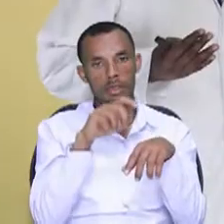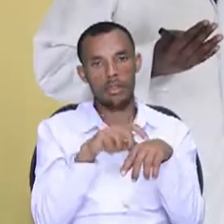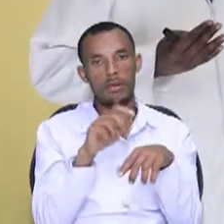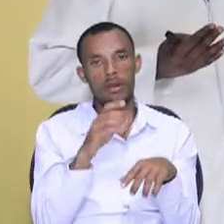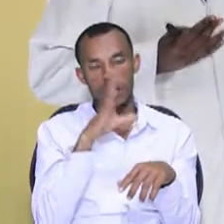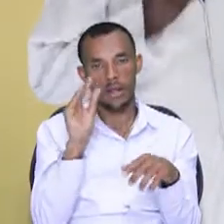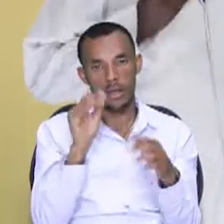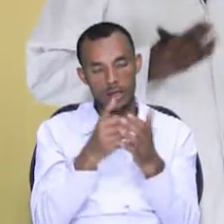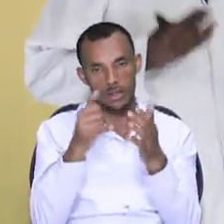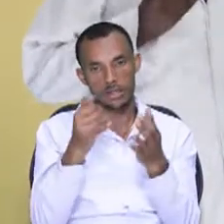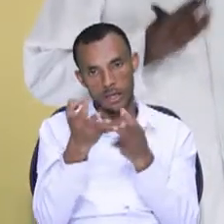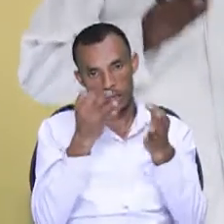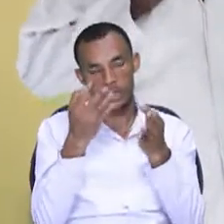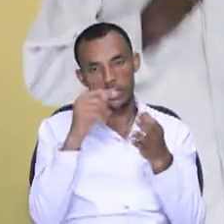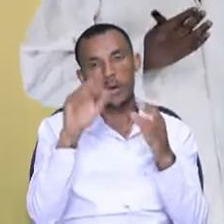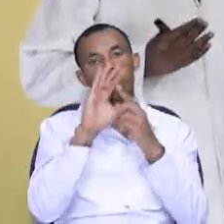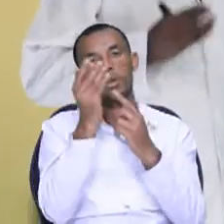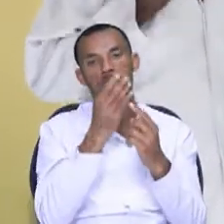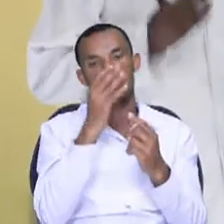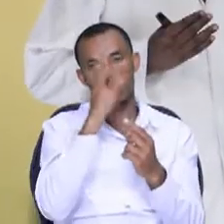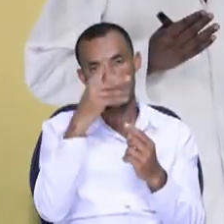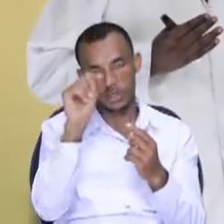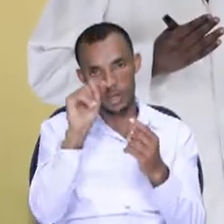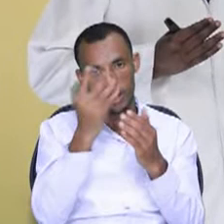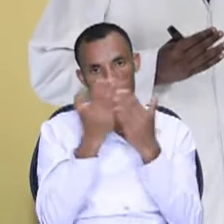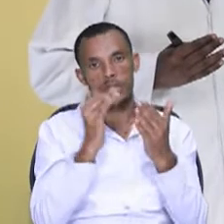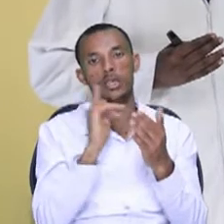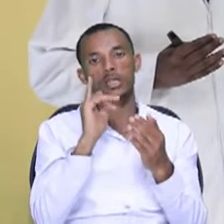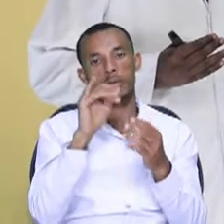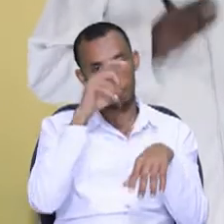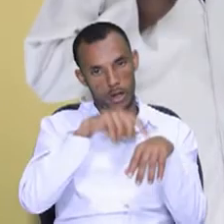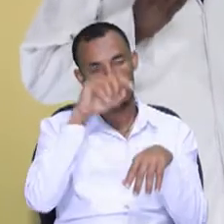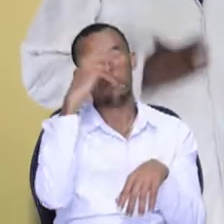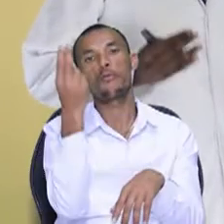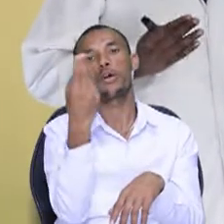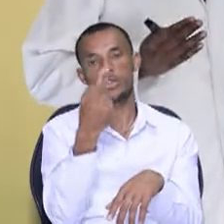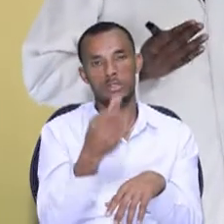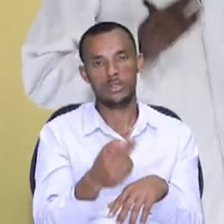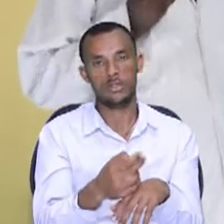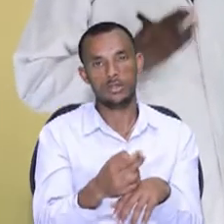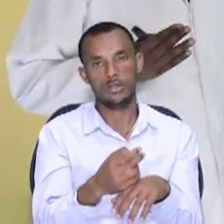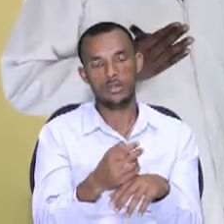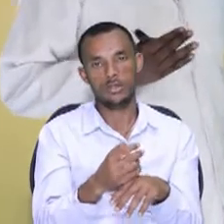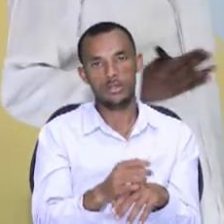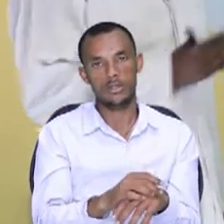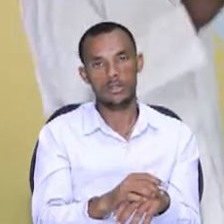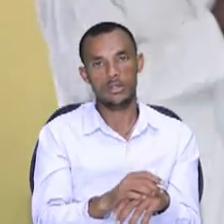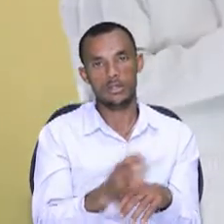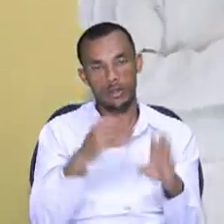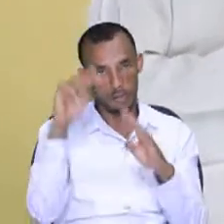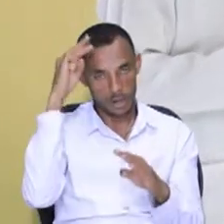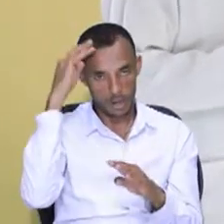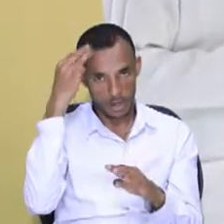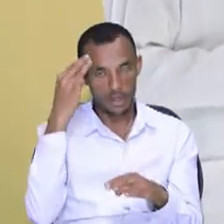that the property of elements are periodic function of their atomic mass. I told you, in